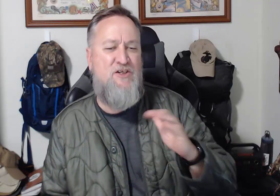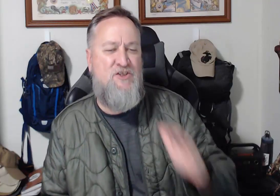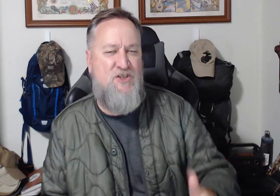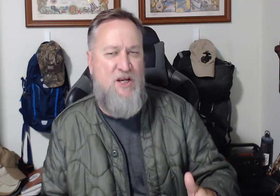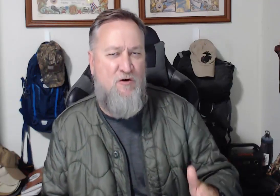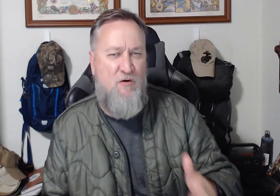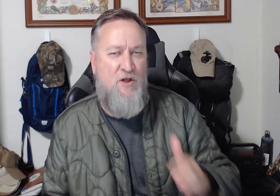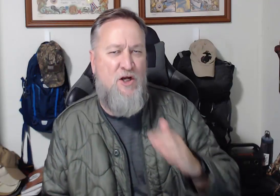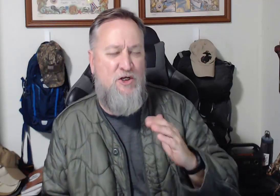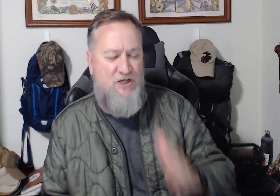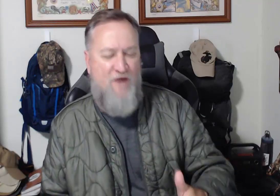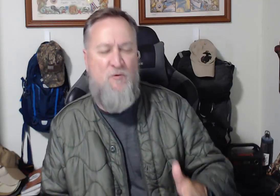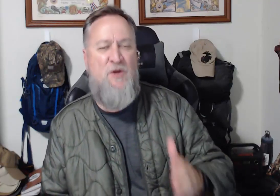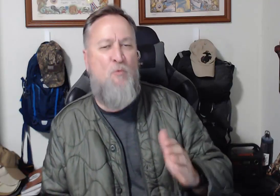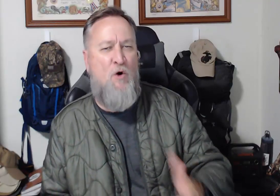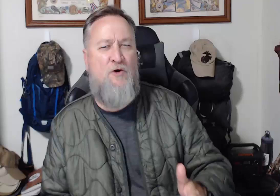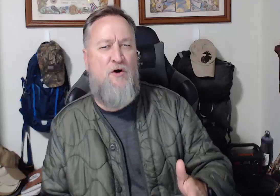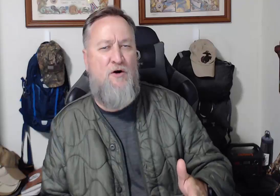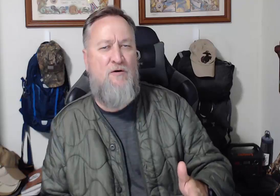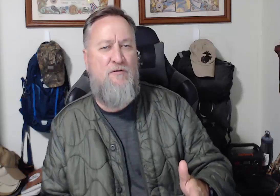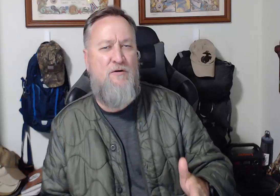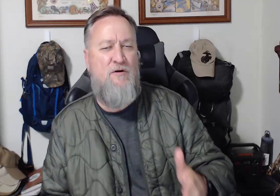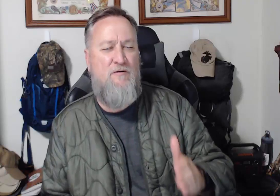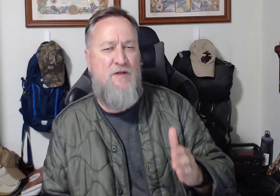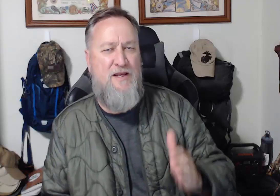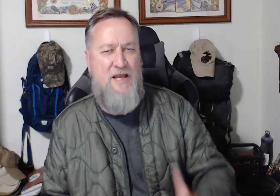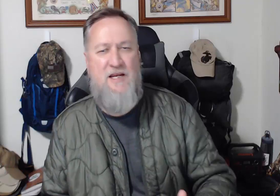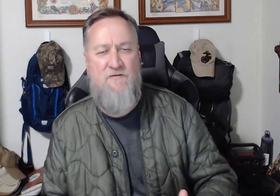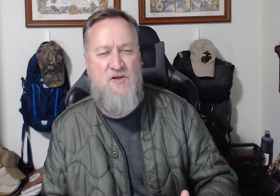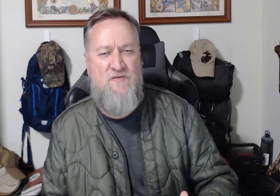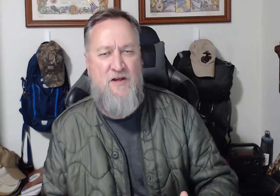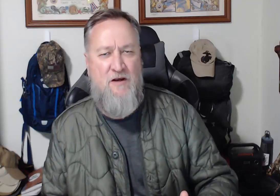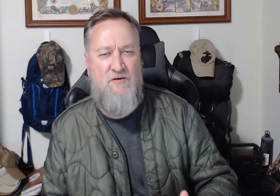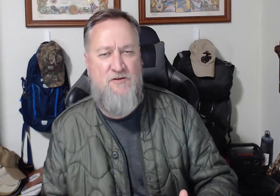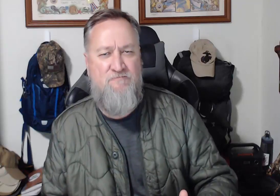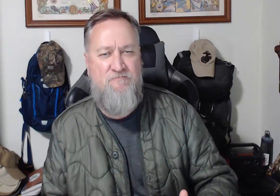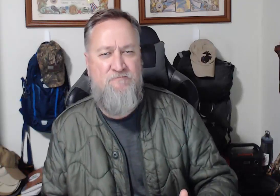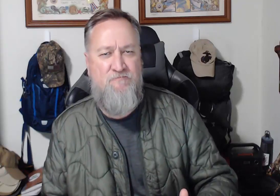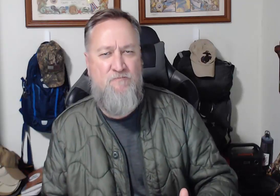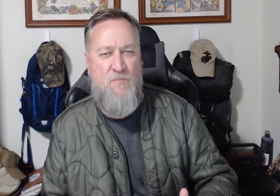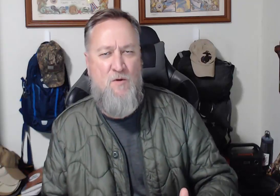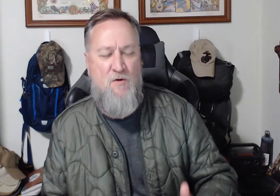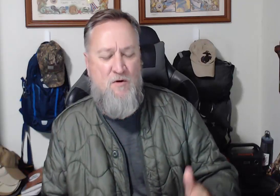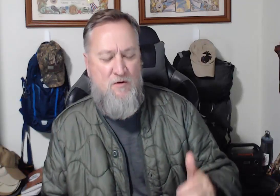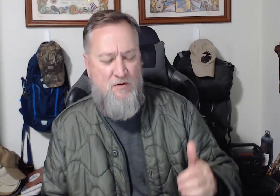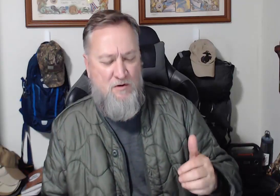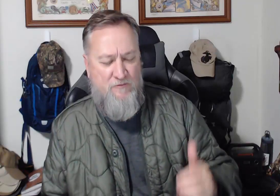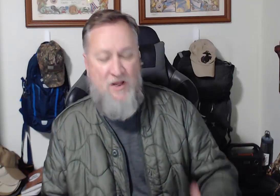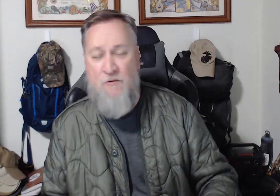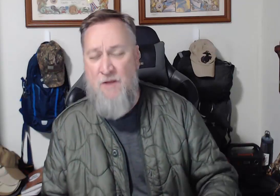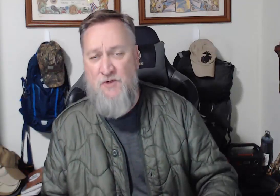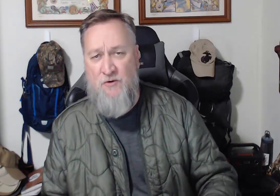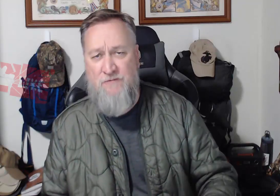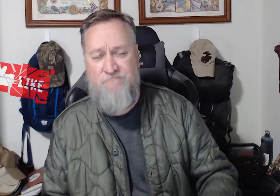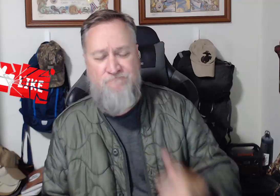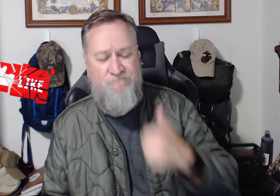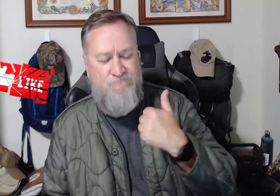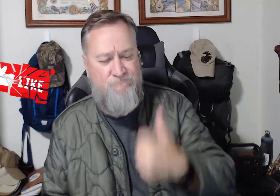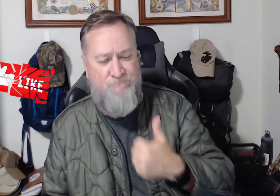a single government worker in any of these videos. If you like what I'm